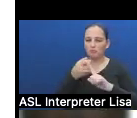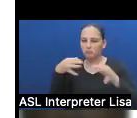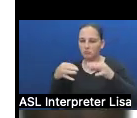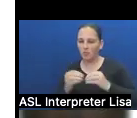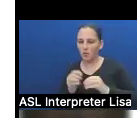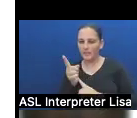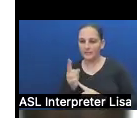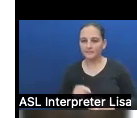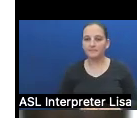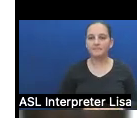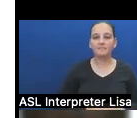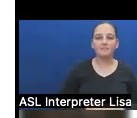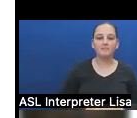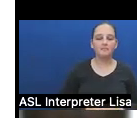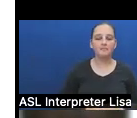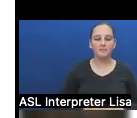And I'll talk about in a minute, actually, on the next slide.